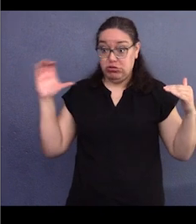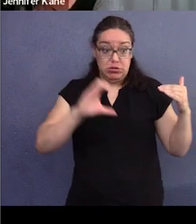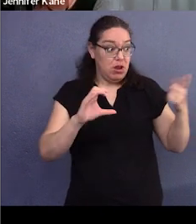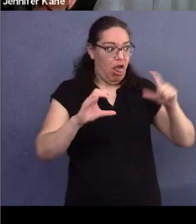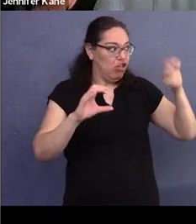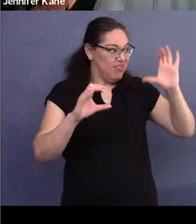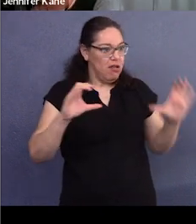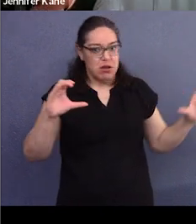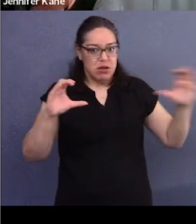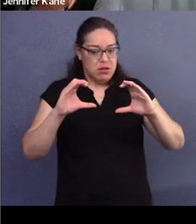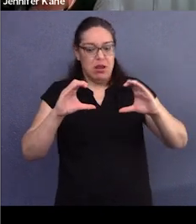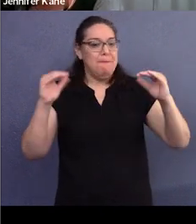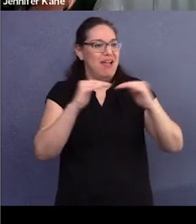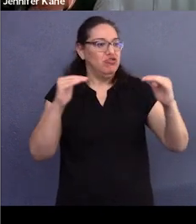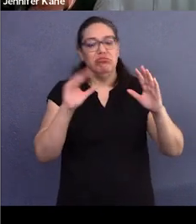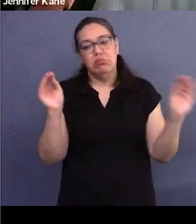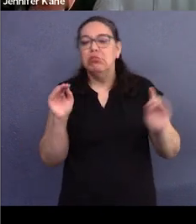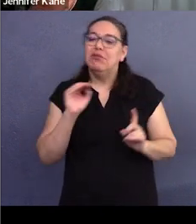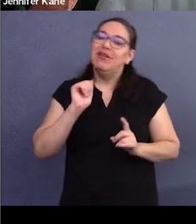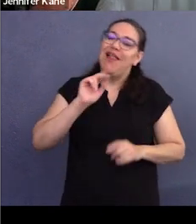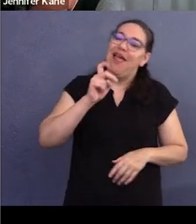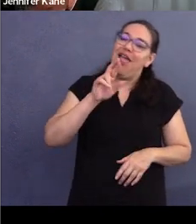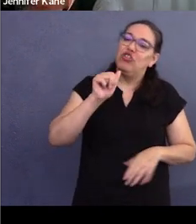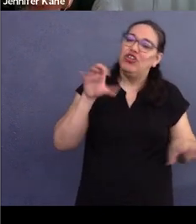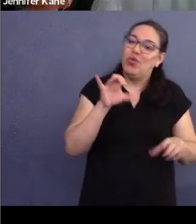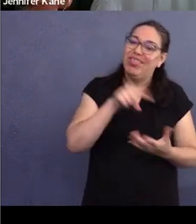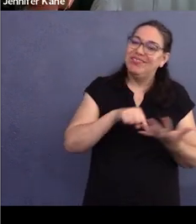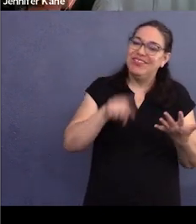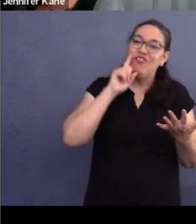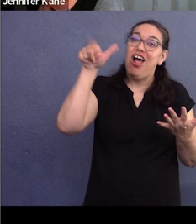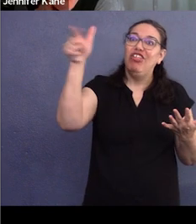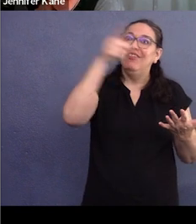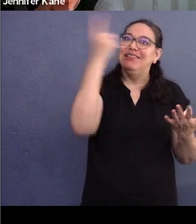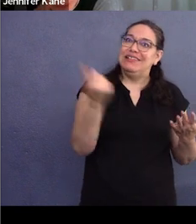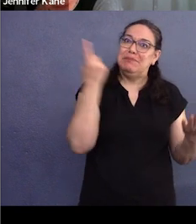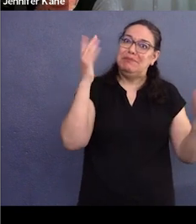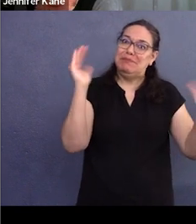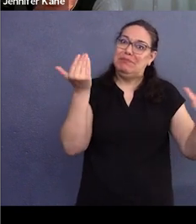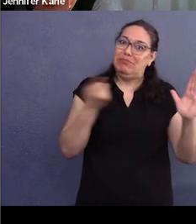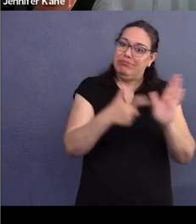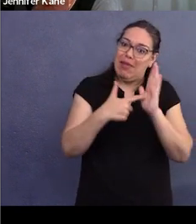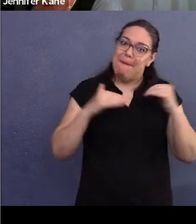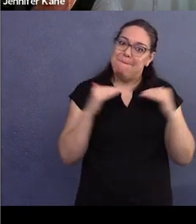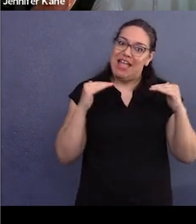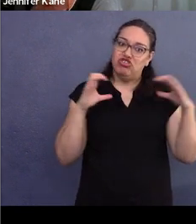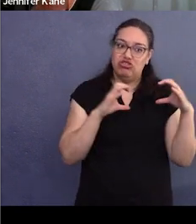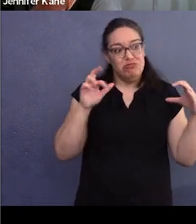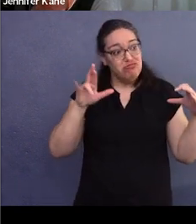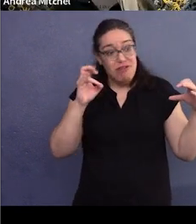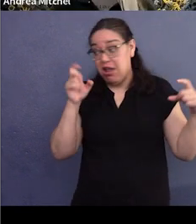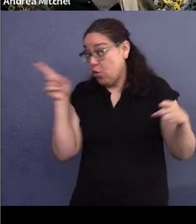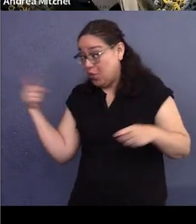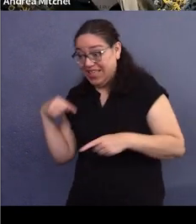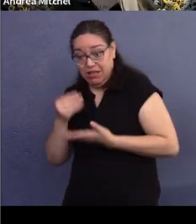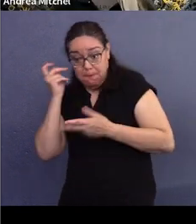that, Andrea does this for a lot of other things as well, which always require matches, it seems like. So this is fairly rare. You do not need to match this funding. This